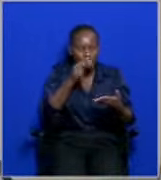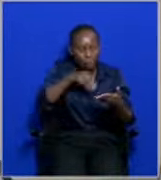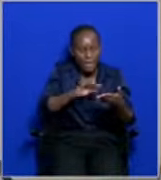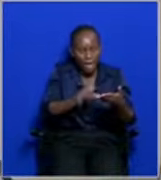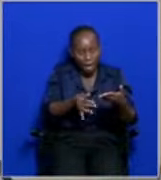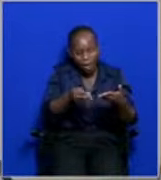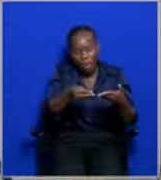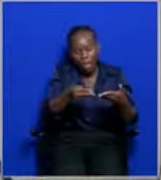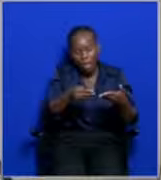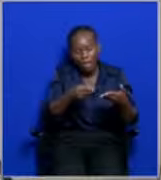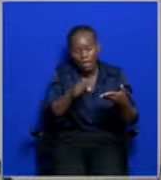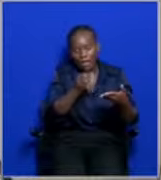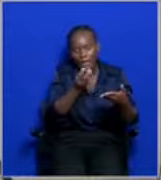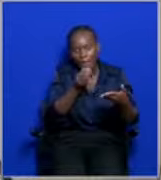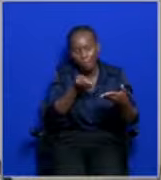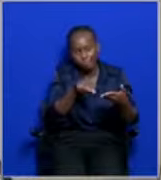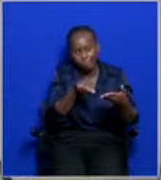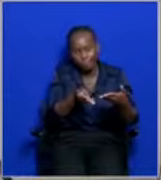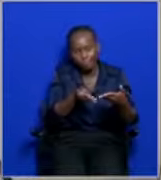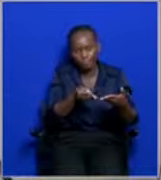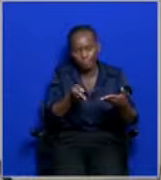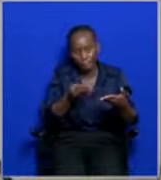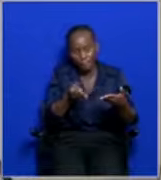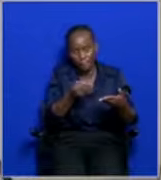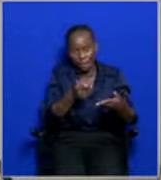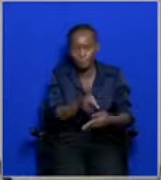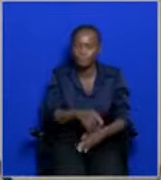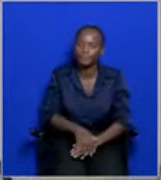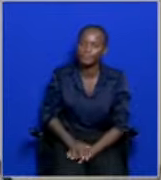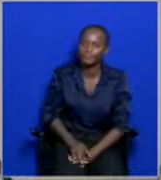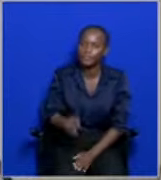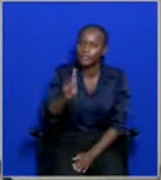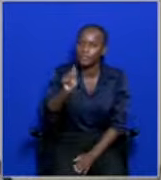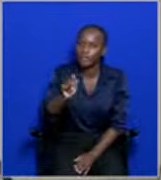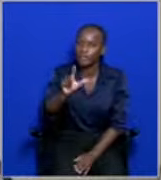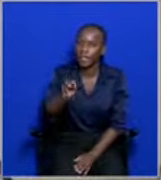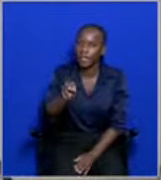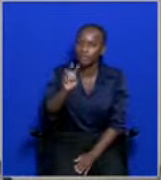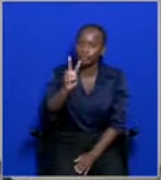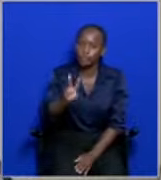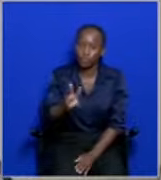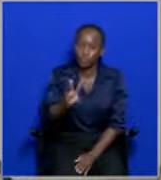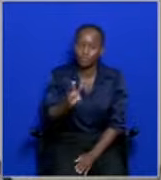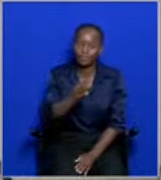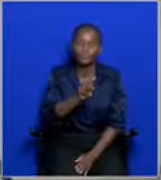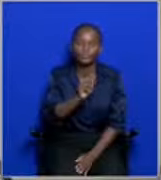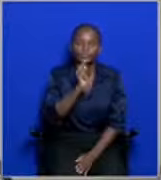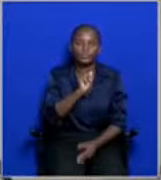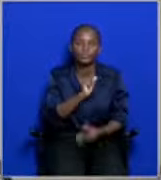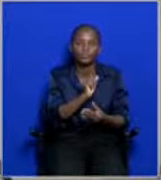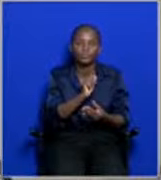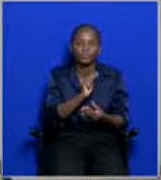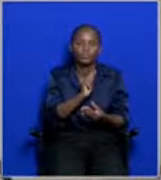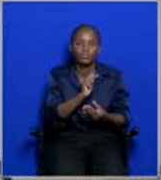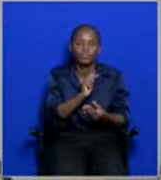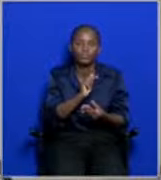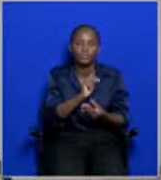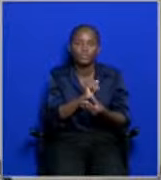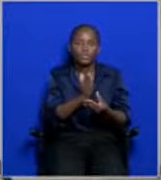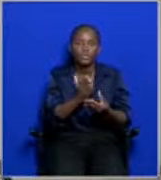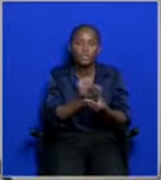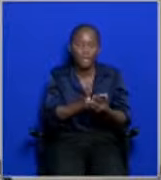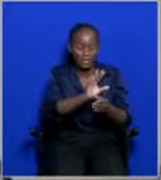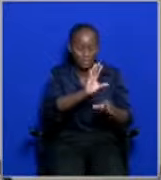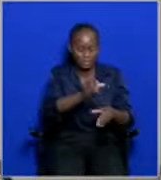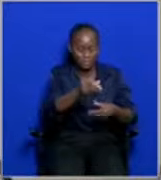is TLM2, and that is the case docket in the case that we are discussing